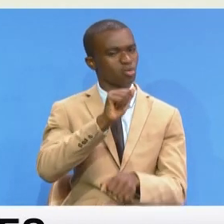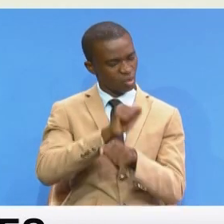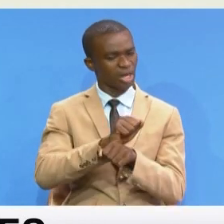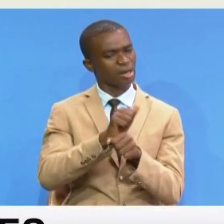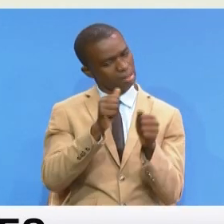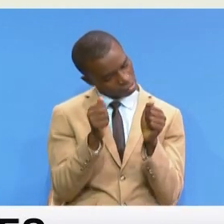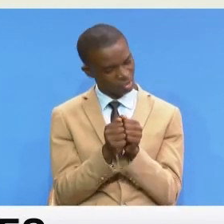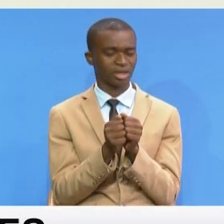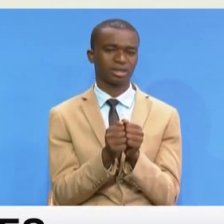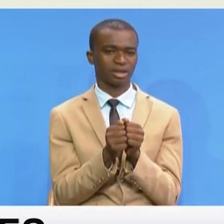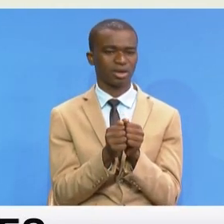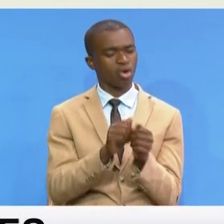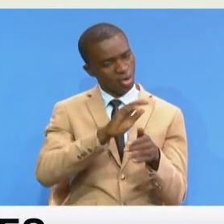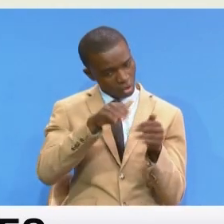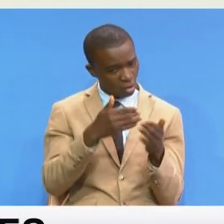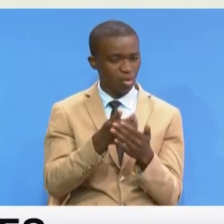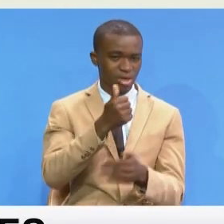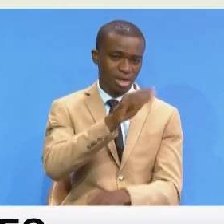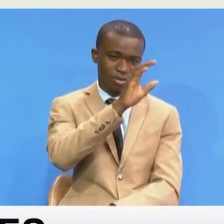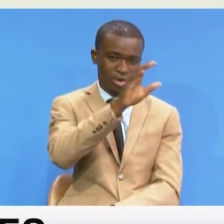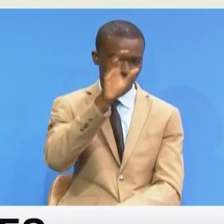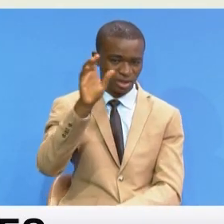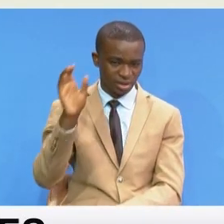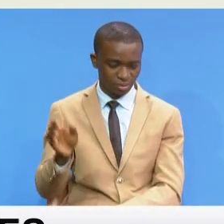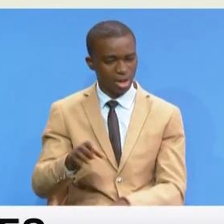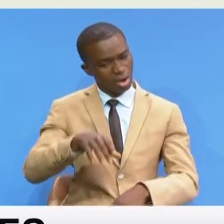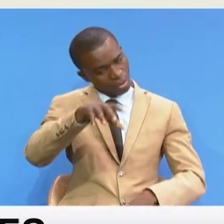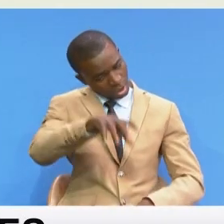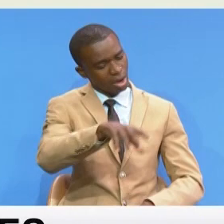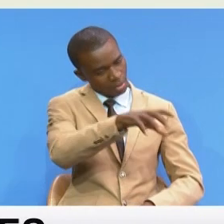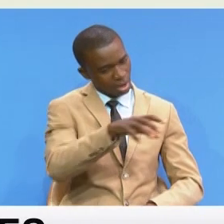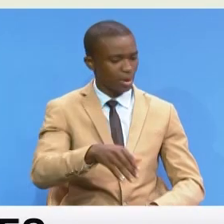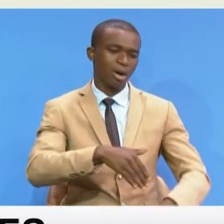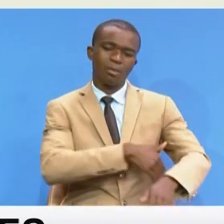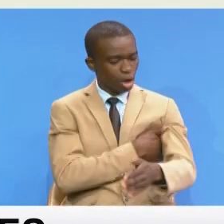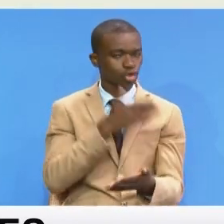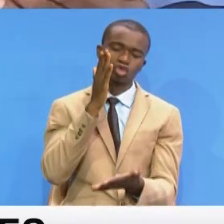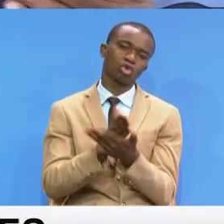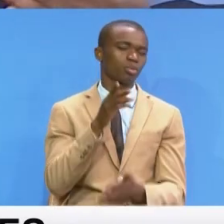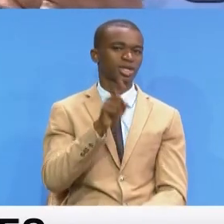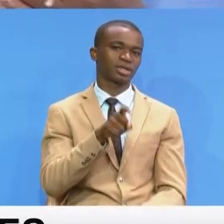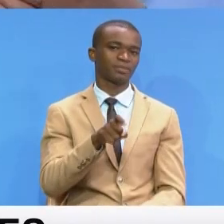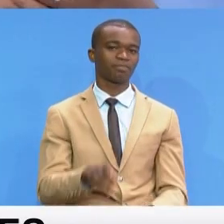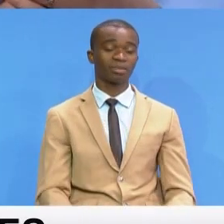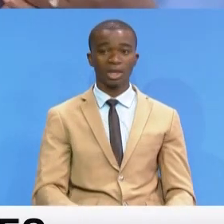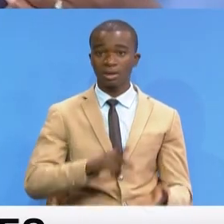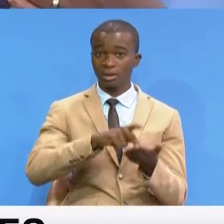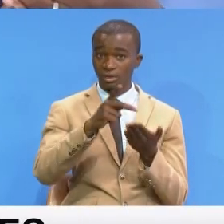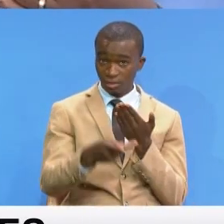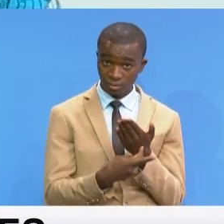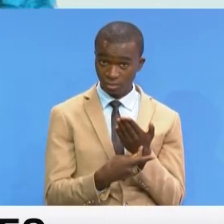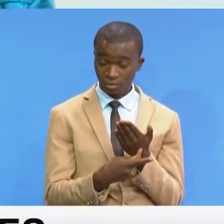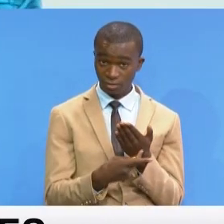So that means KGS is going countrywide in all the 116 districts. The program was conducted